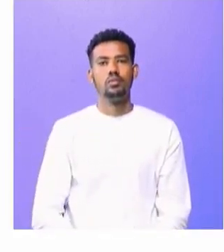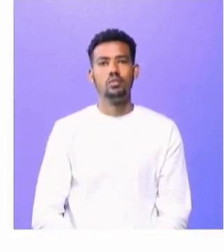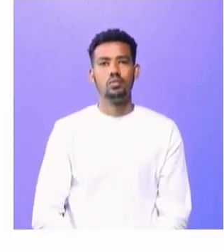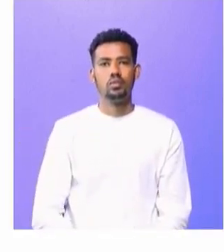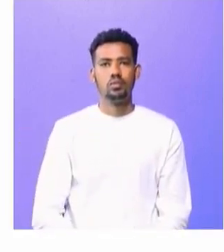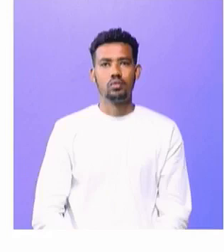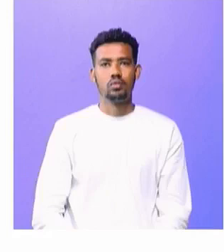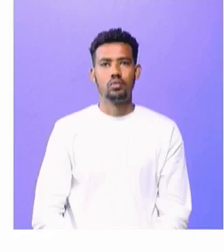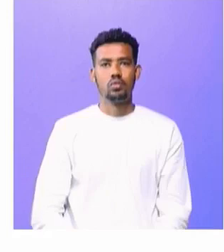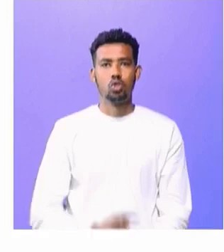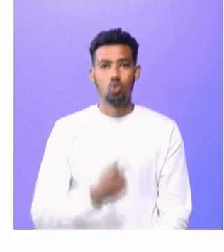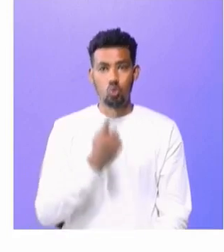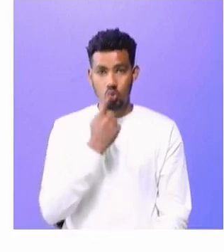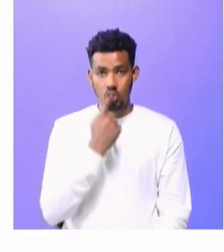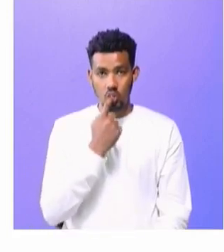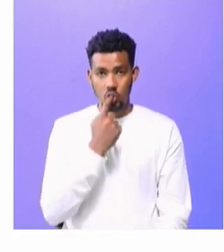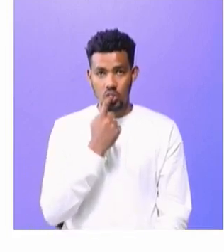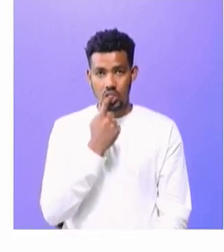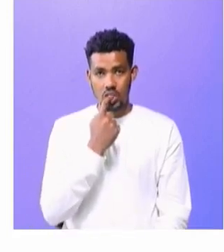toes,